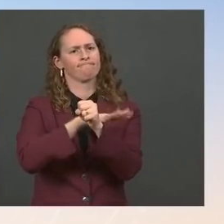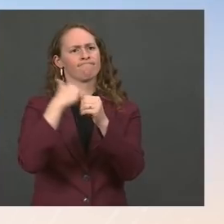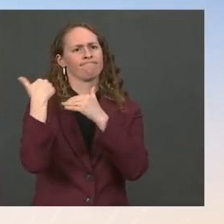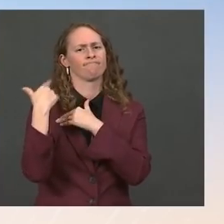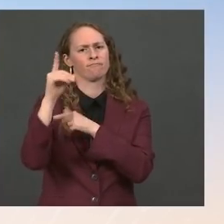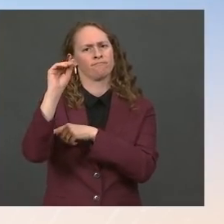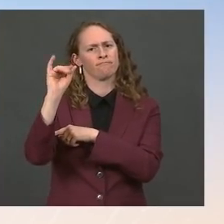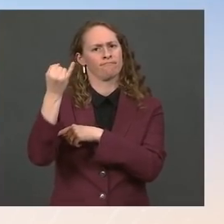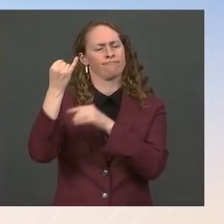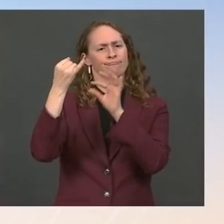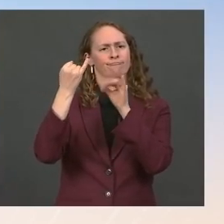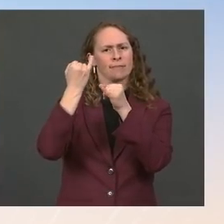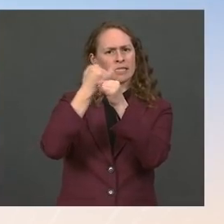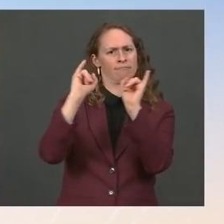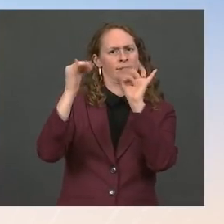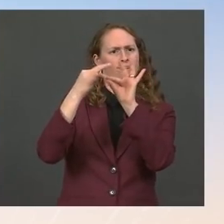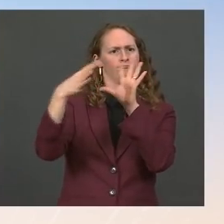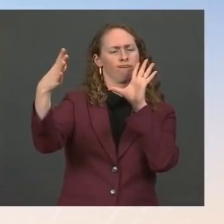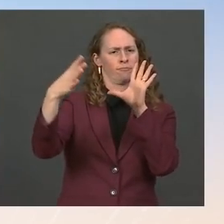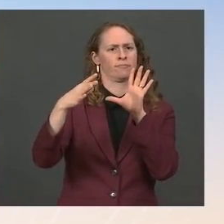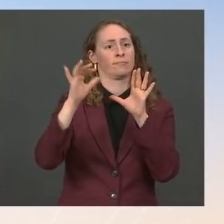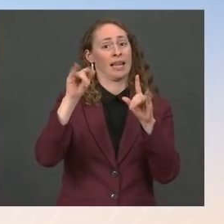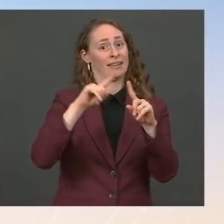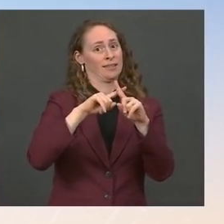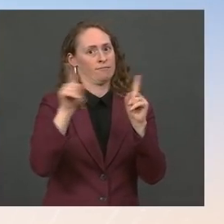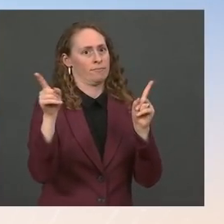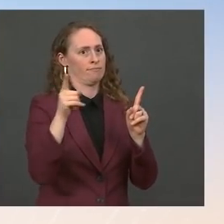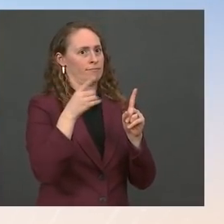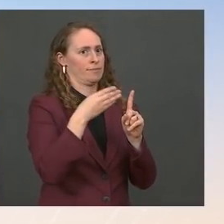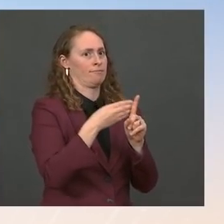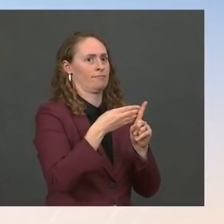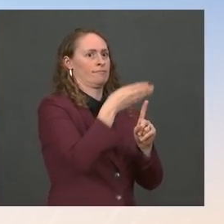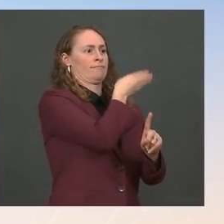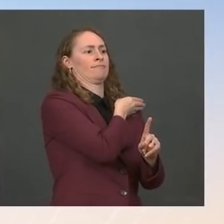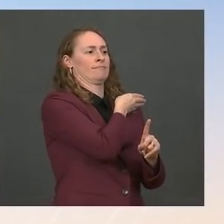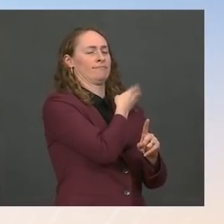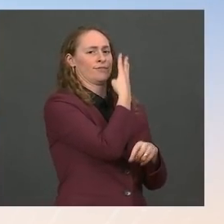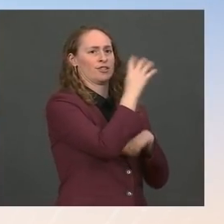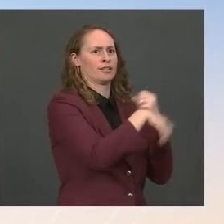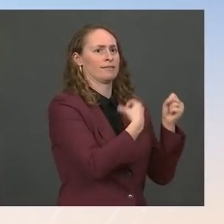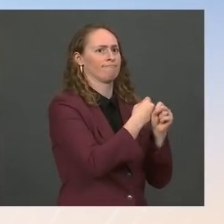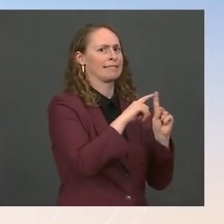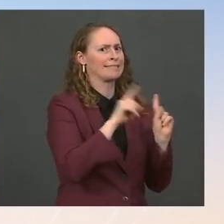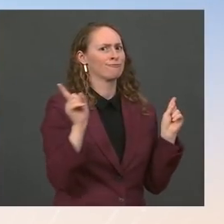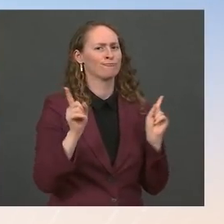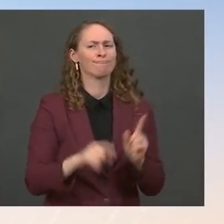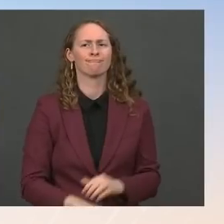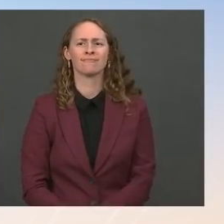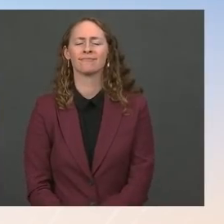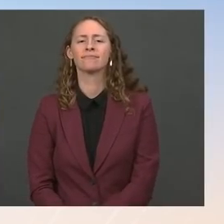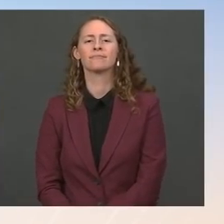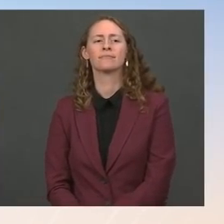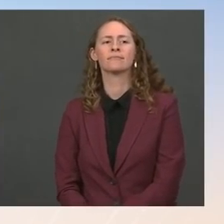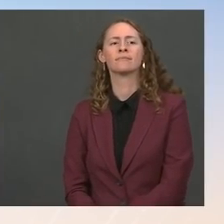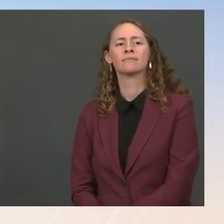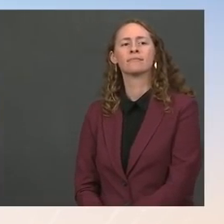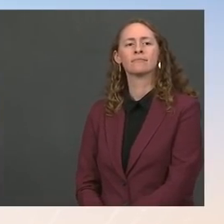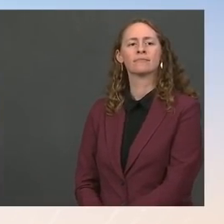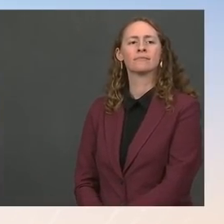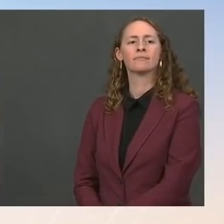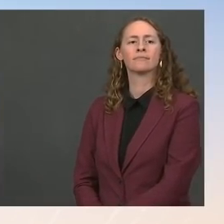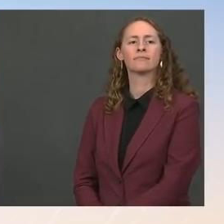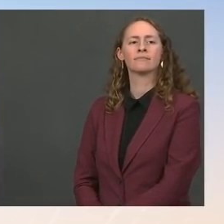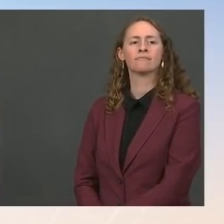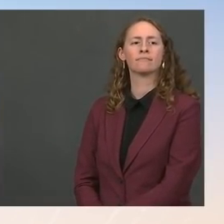this administration. And that is different from what was done over the last 4 years. Go ahead. Thank you. Jen, the White House vigorously defended Secretary